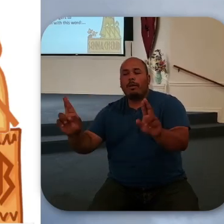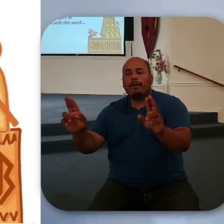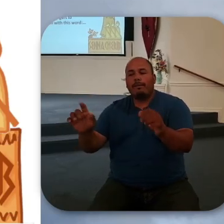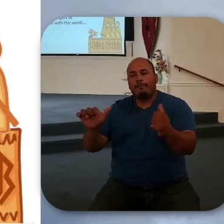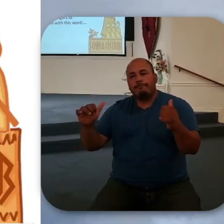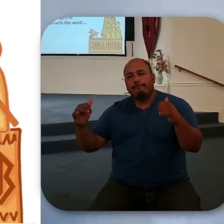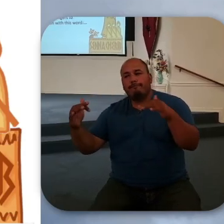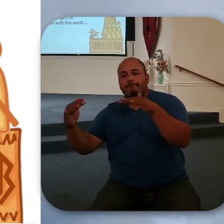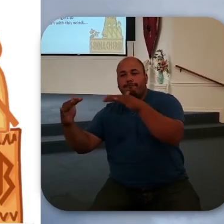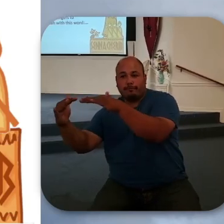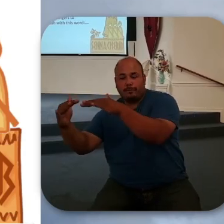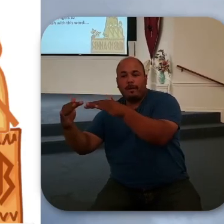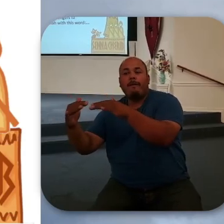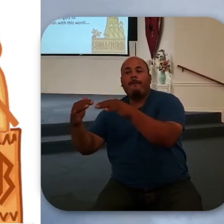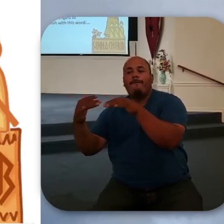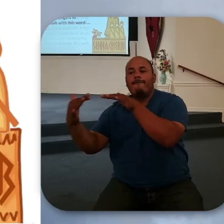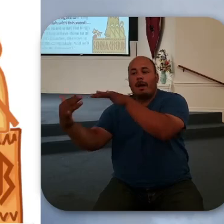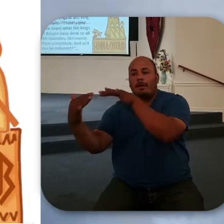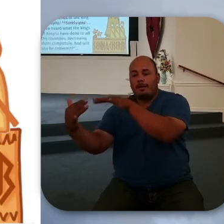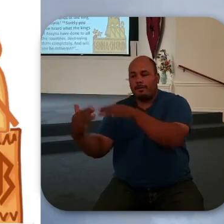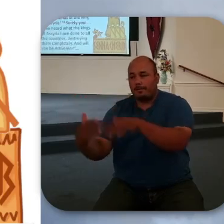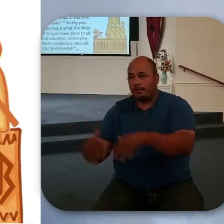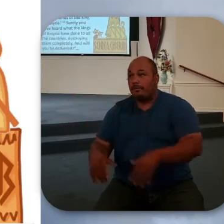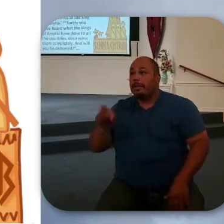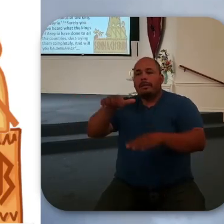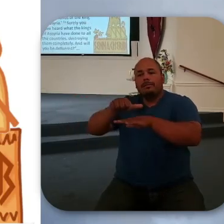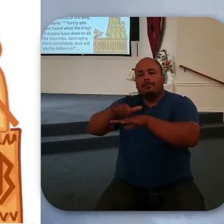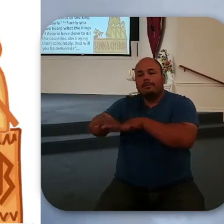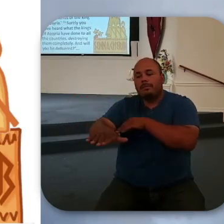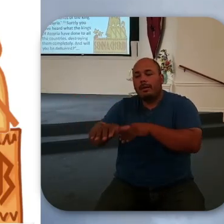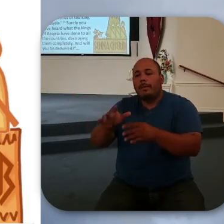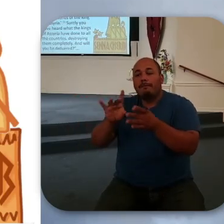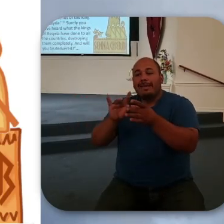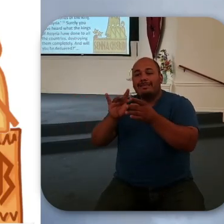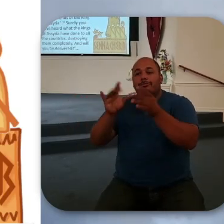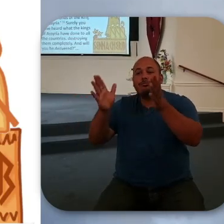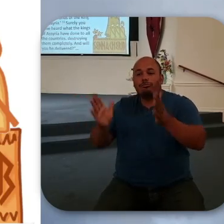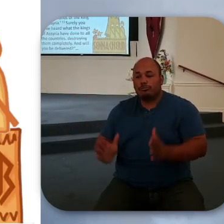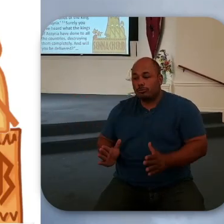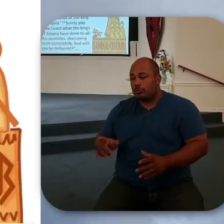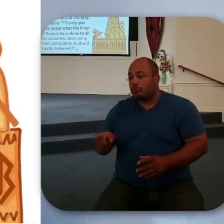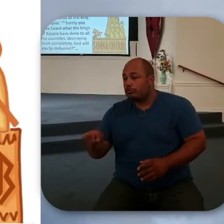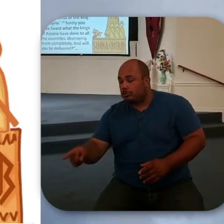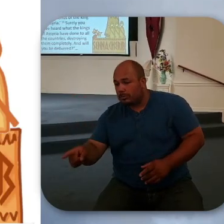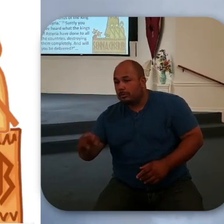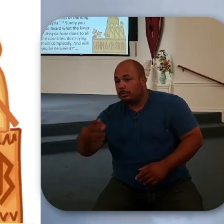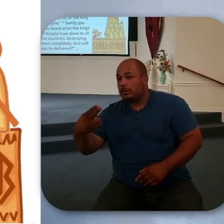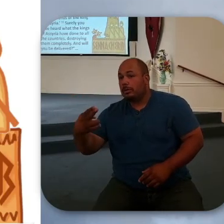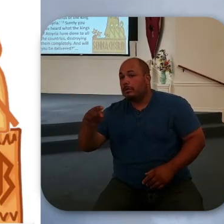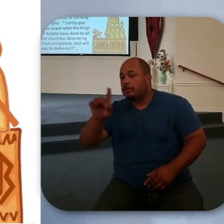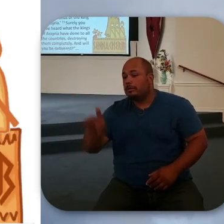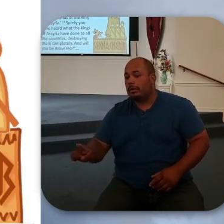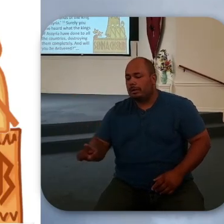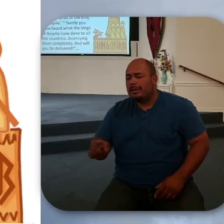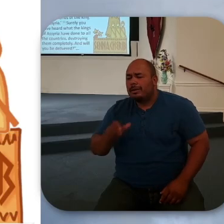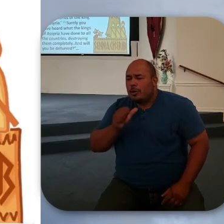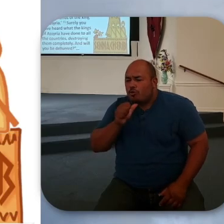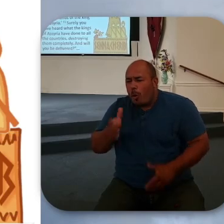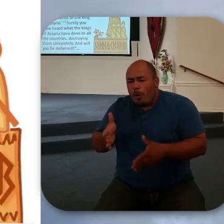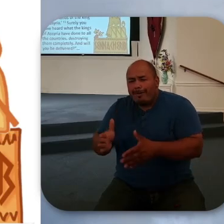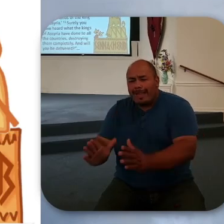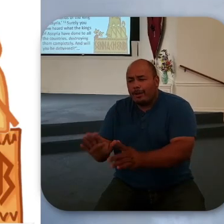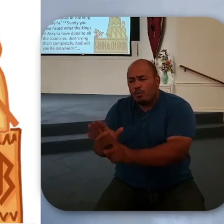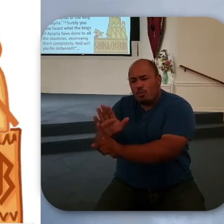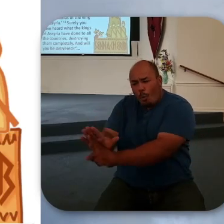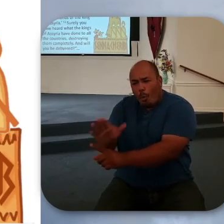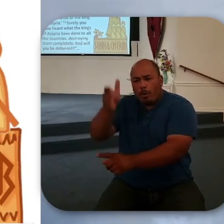again sent messengers to Hezekiah with this word. Say to Hezekiah, king of Judah, do not let the God you depend